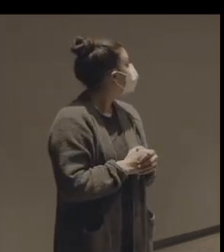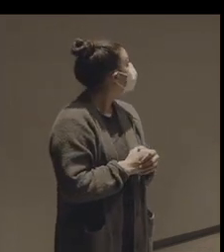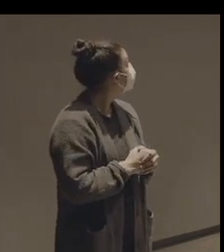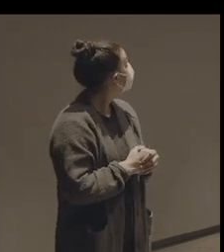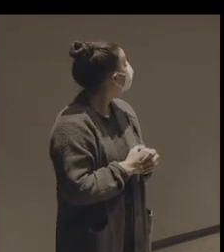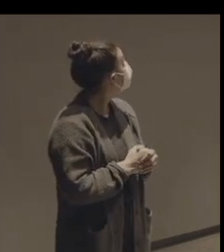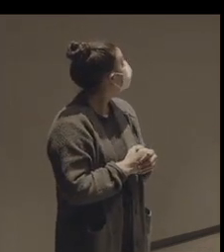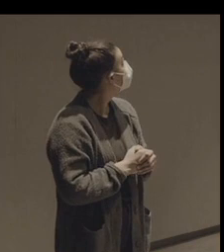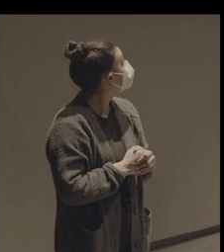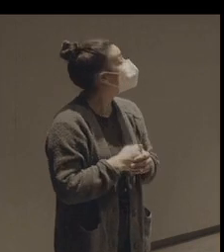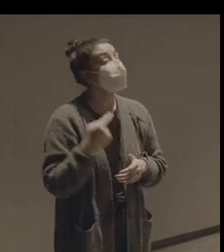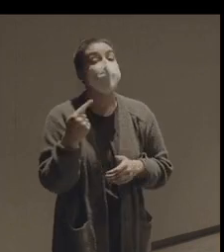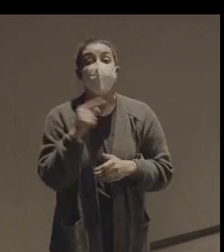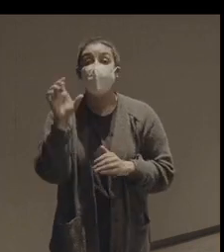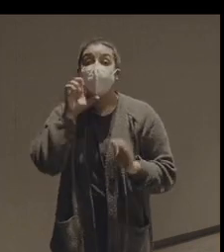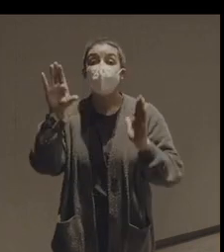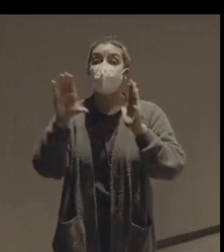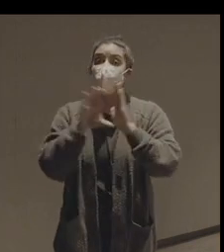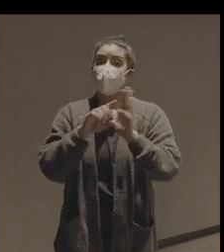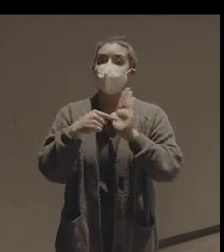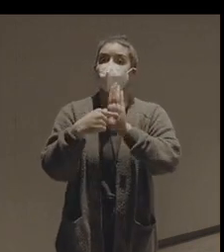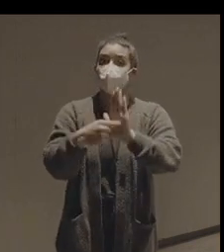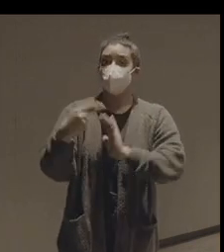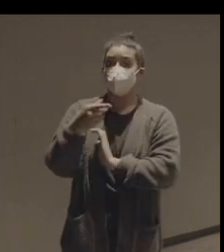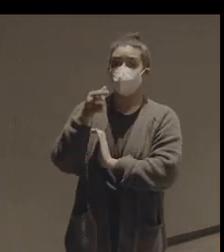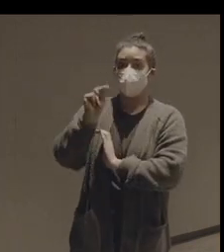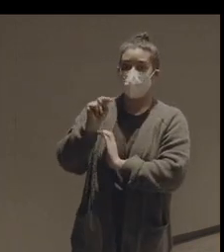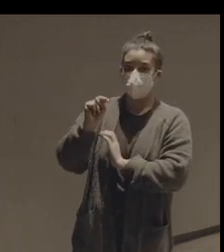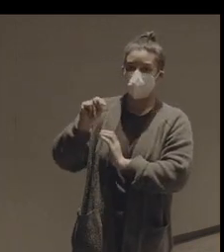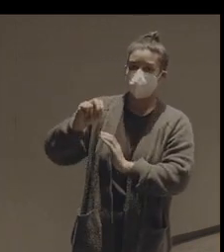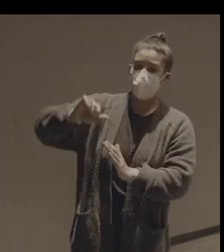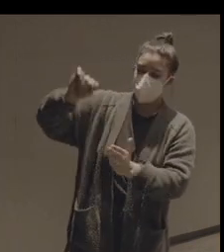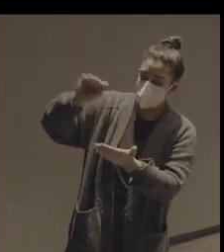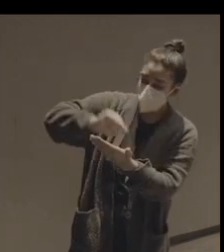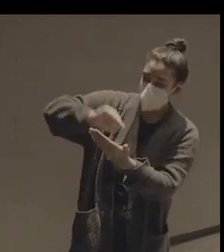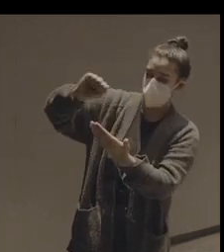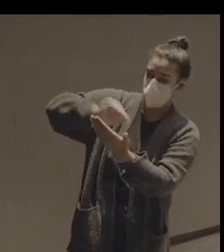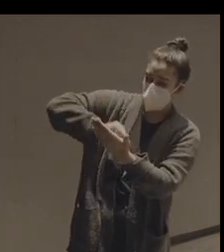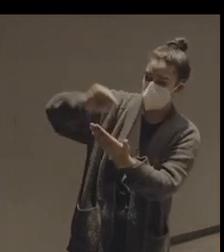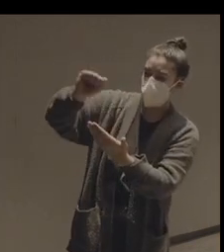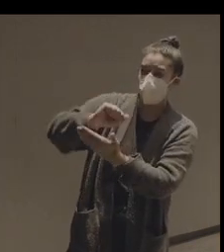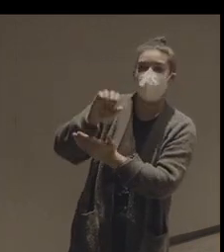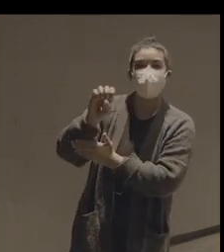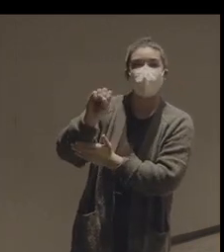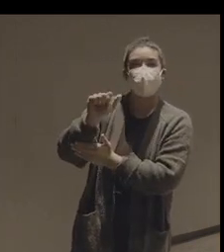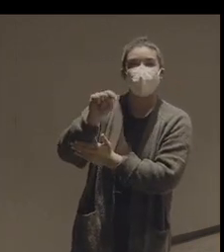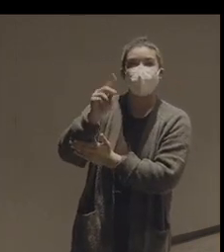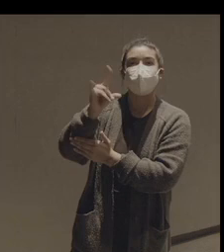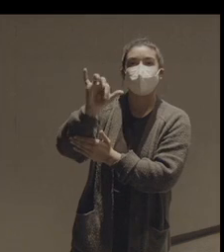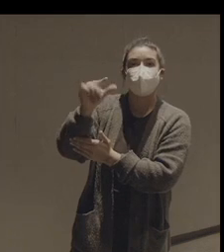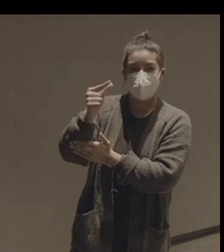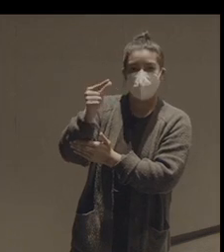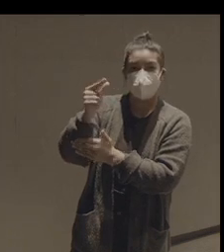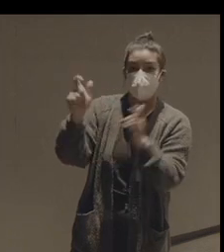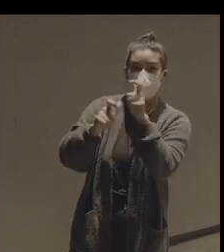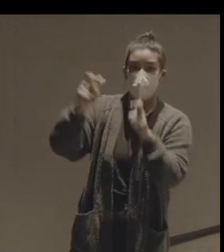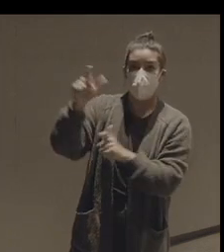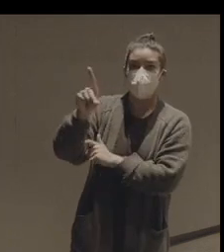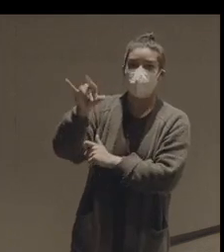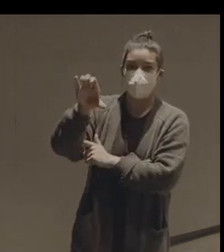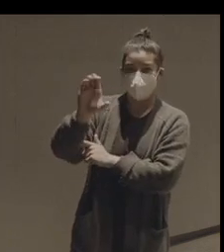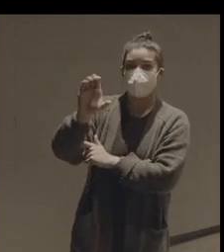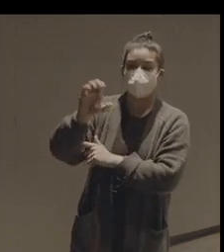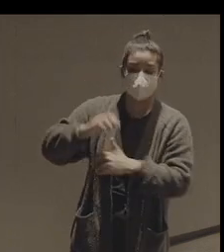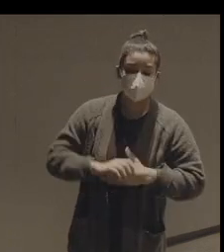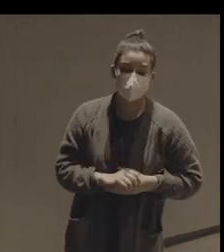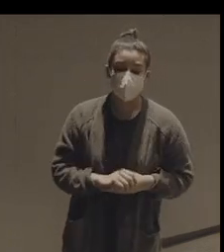So just the CID program, she was working on this large disc for their final exhibition in the gallery at